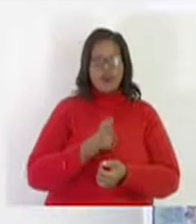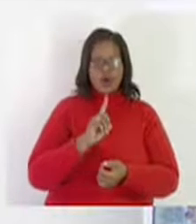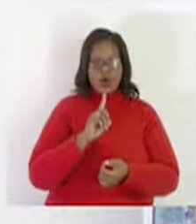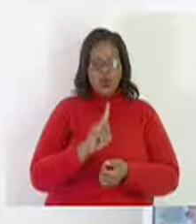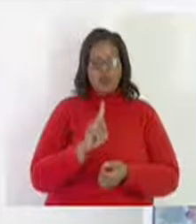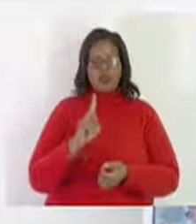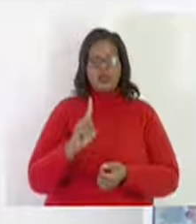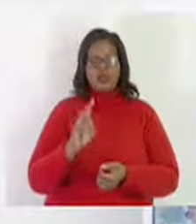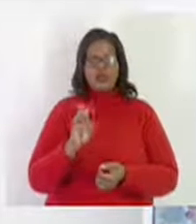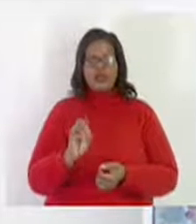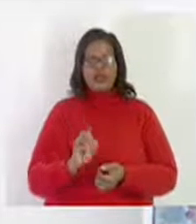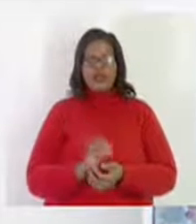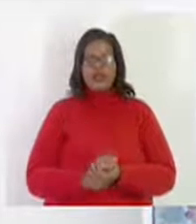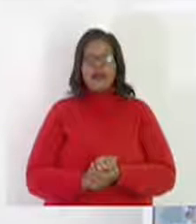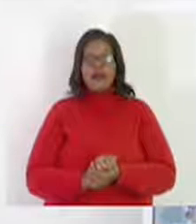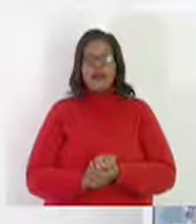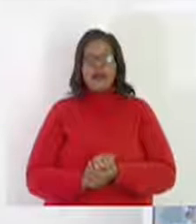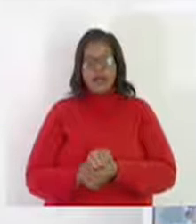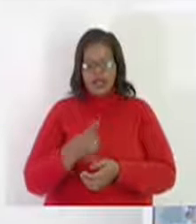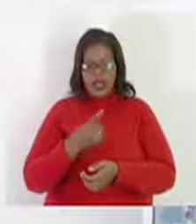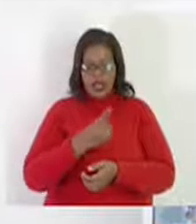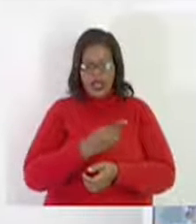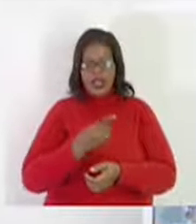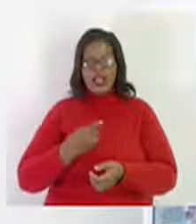11,110. We have